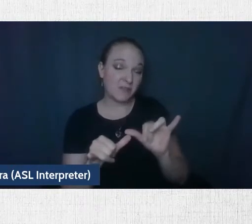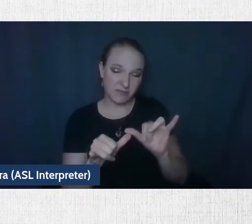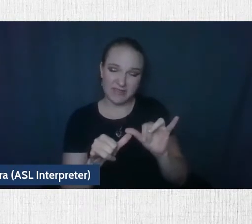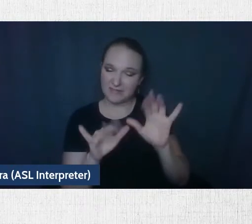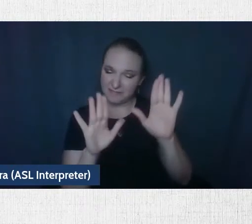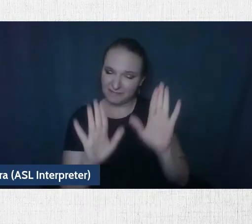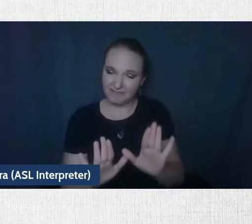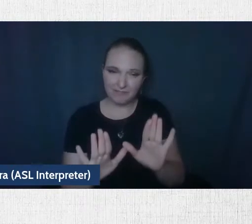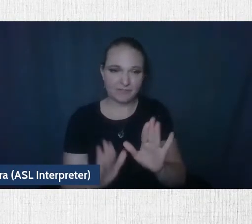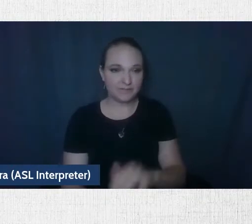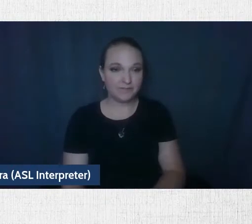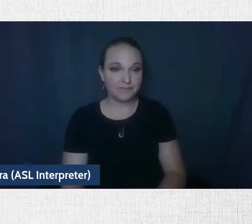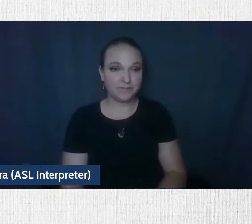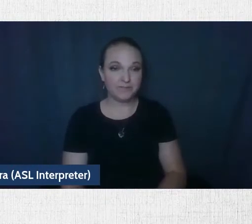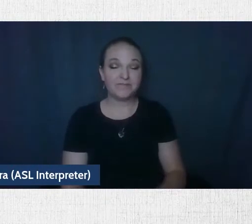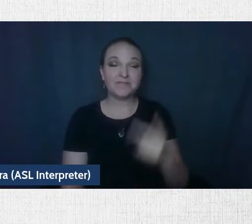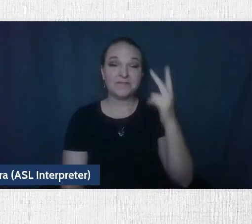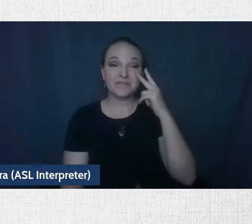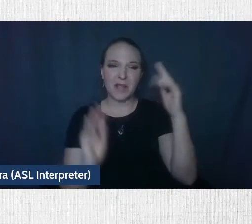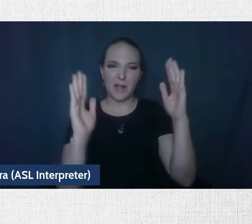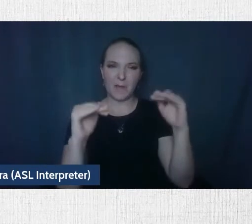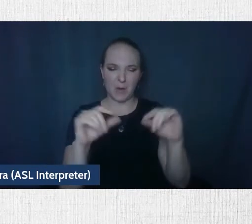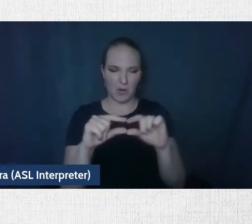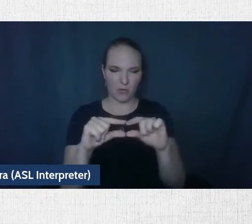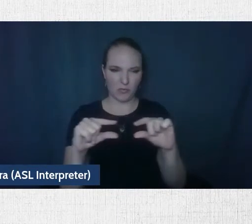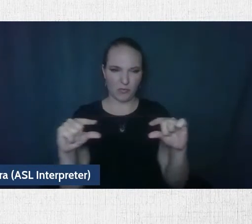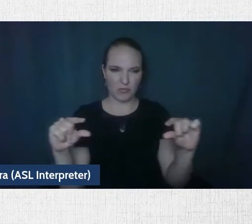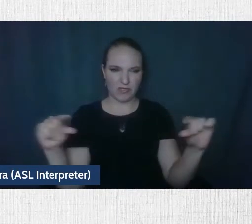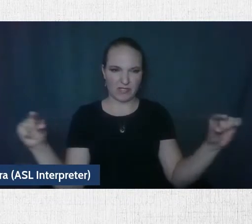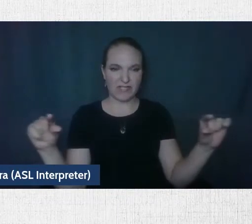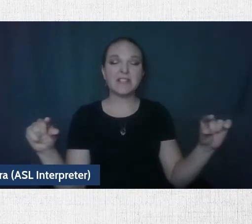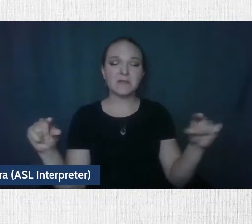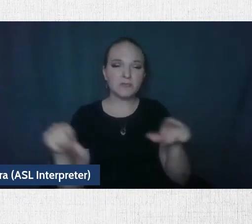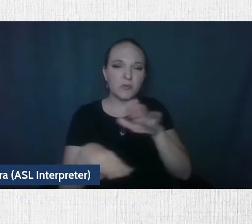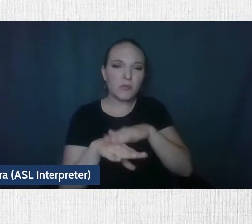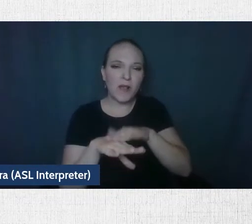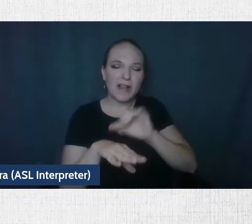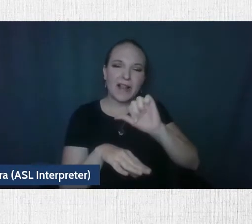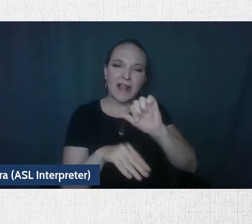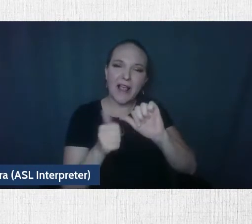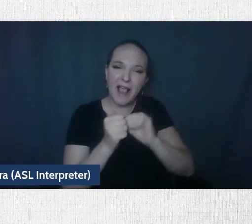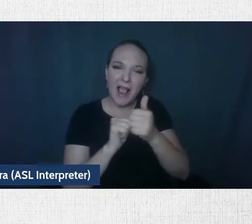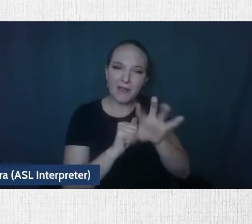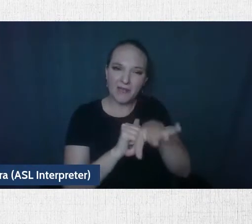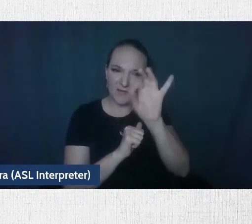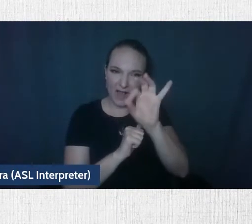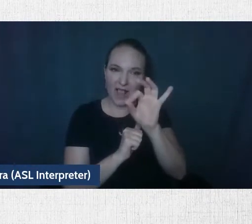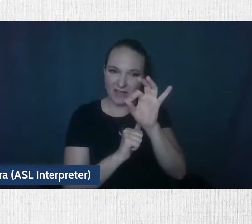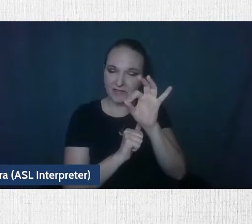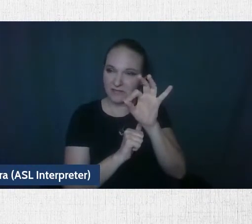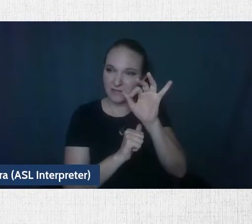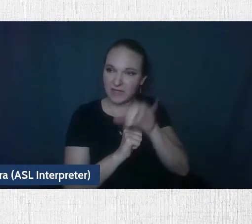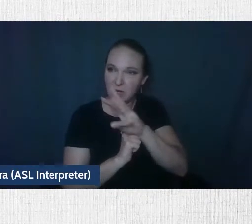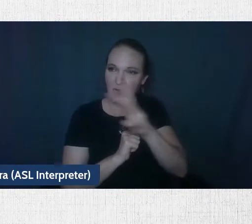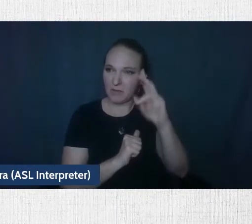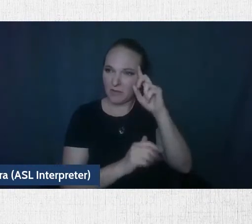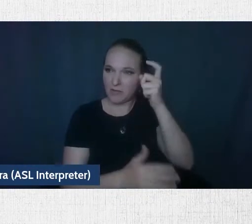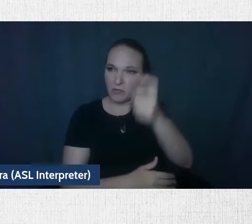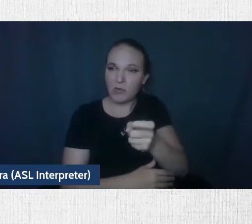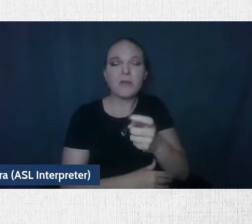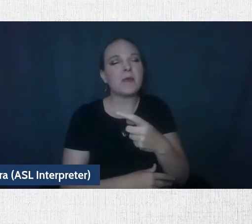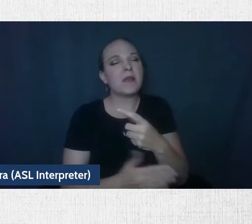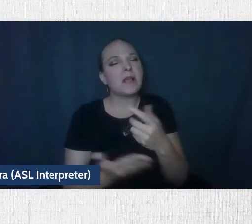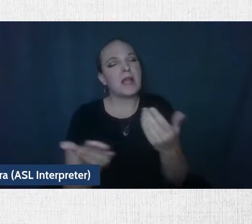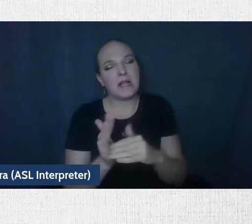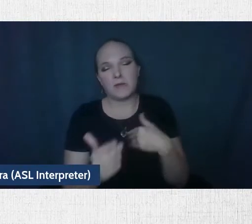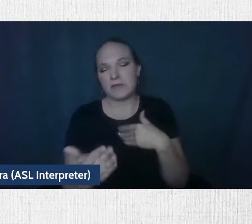on the bottom, just to remind you where these things are. But again, I just wanted to say thank you from the bottom of